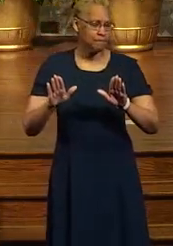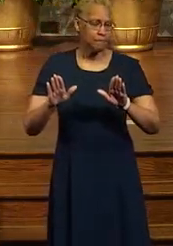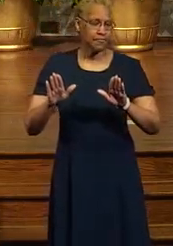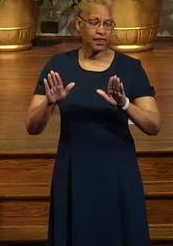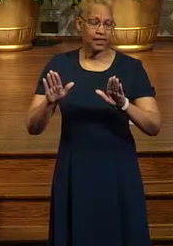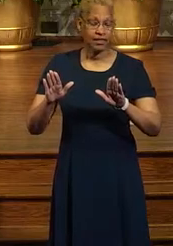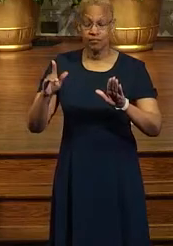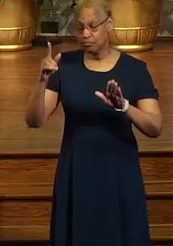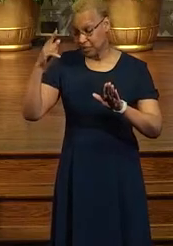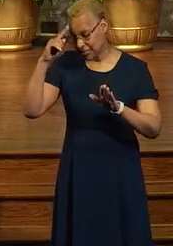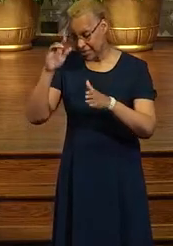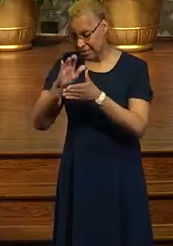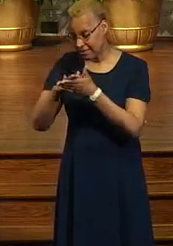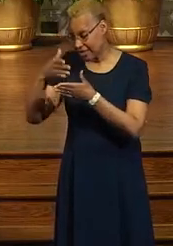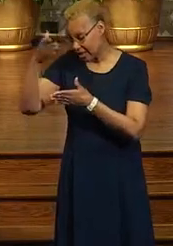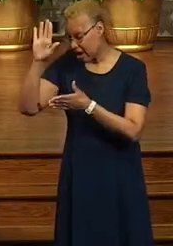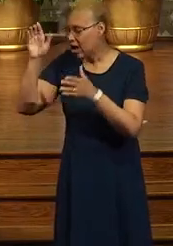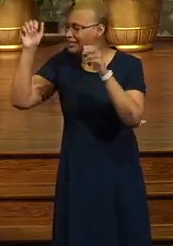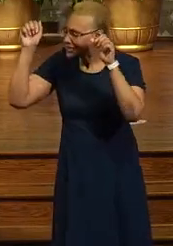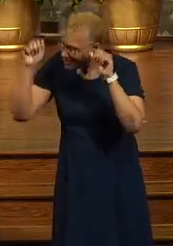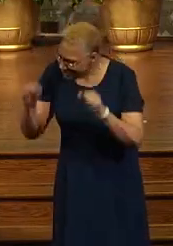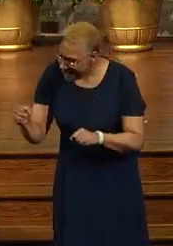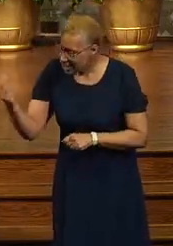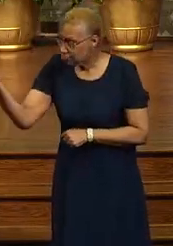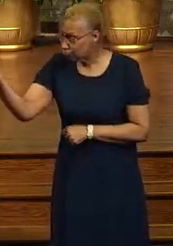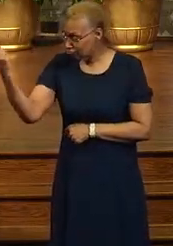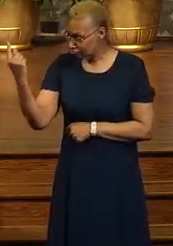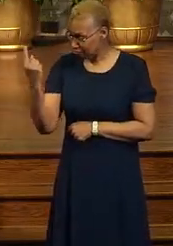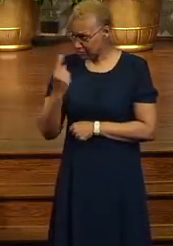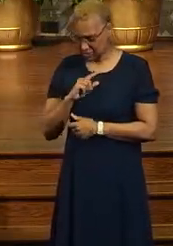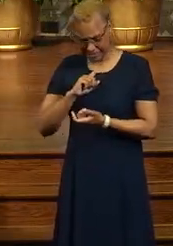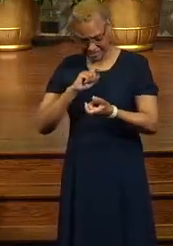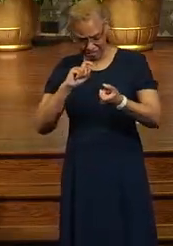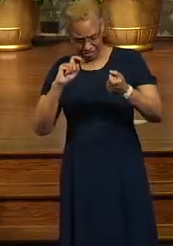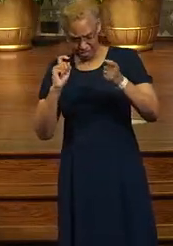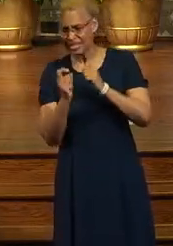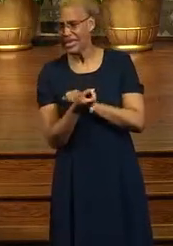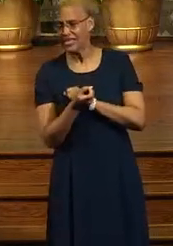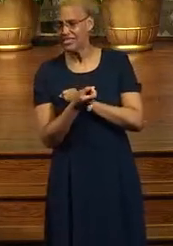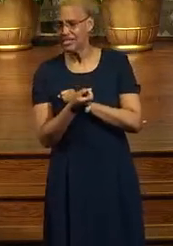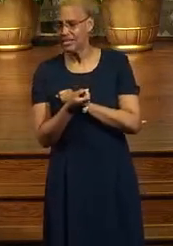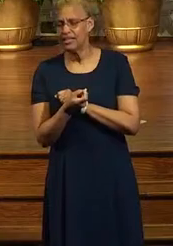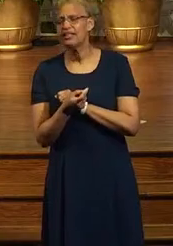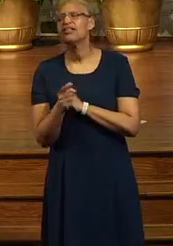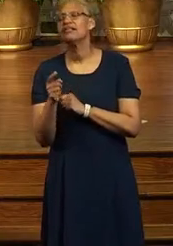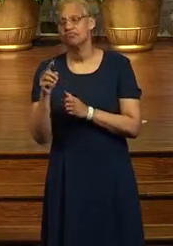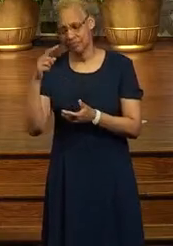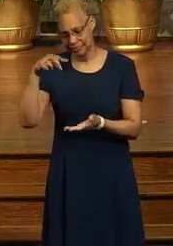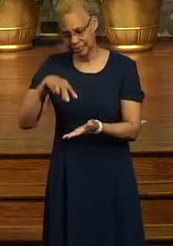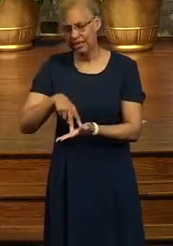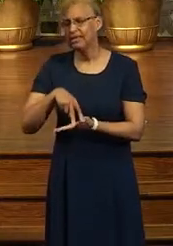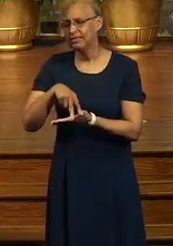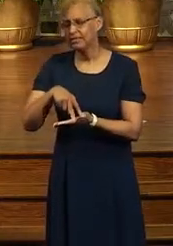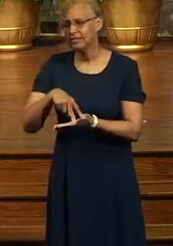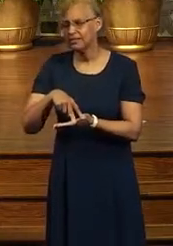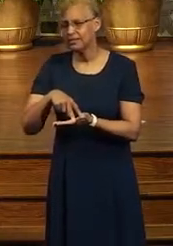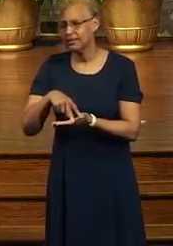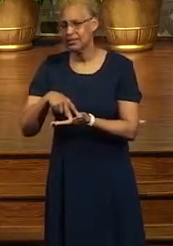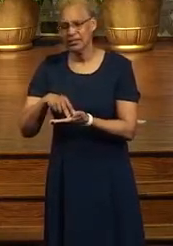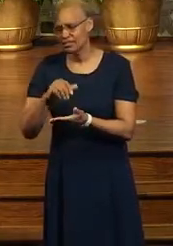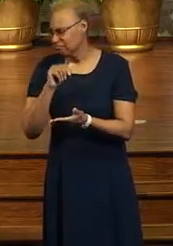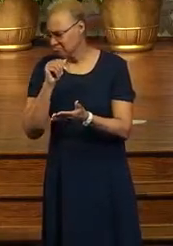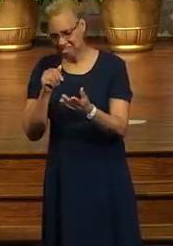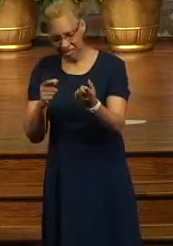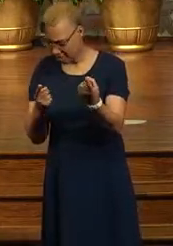in and do what only he can do, I just need you to stand. I'm not asking you to come